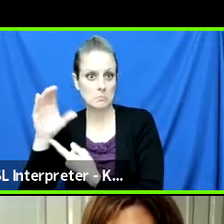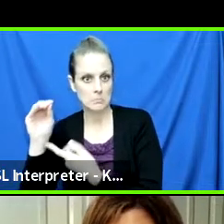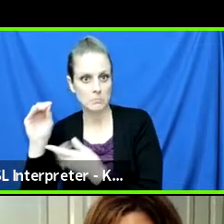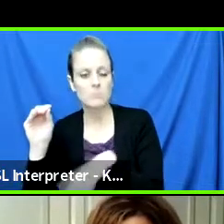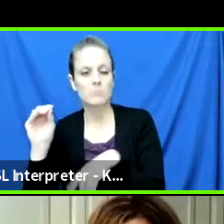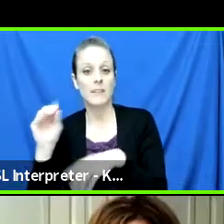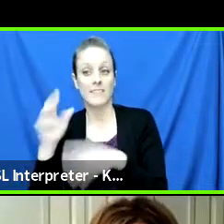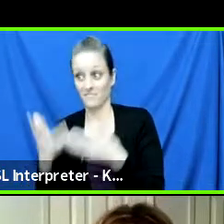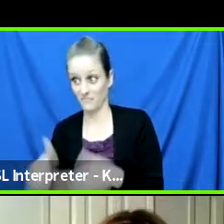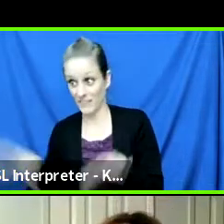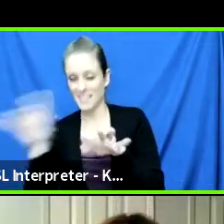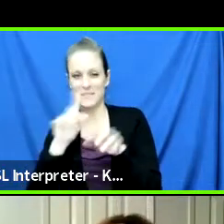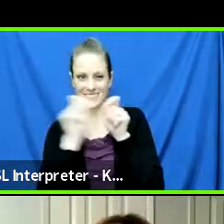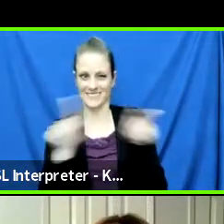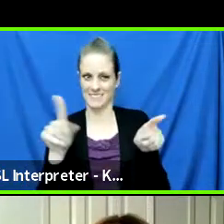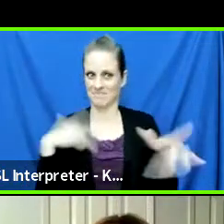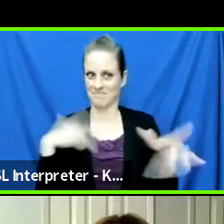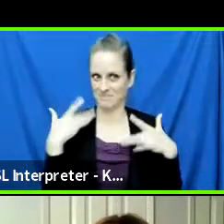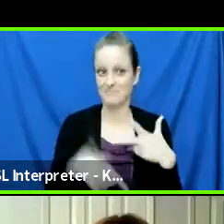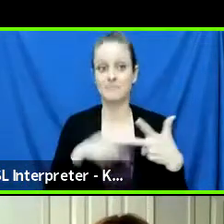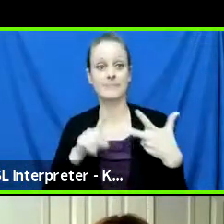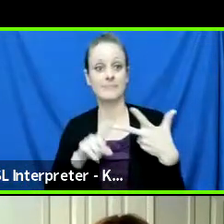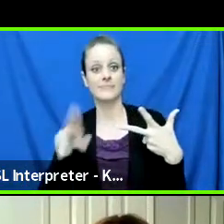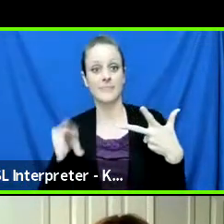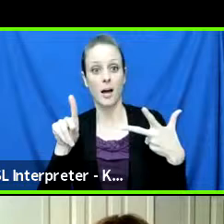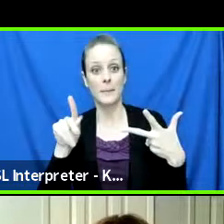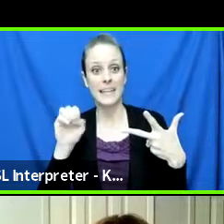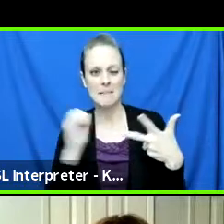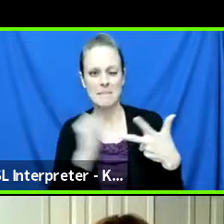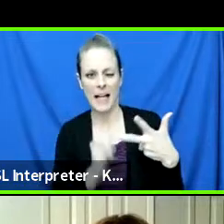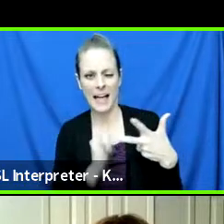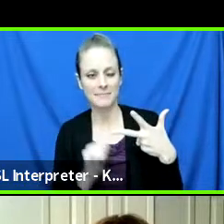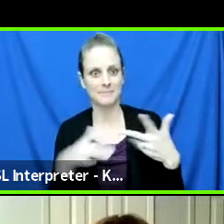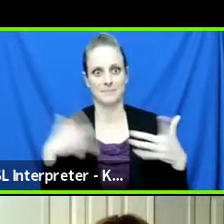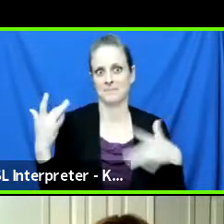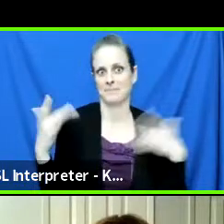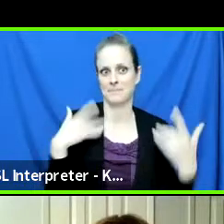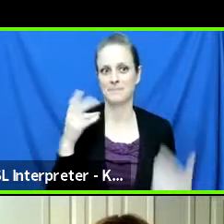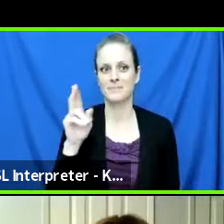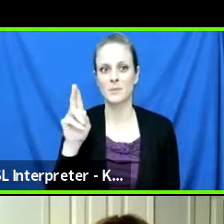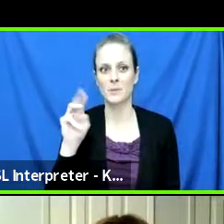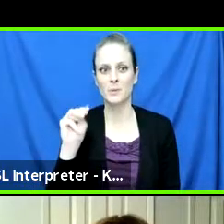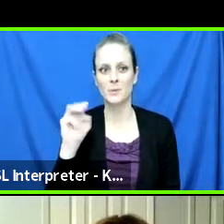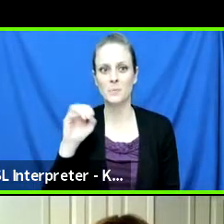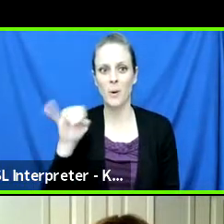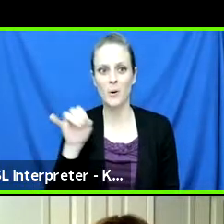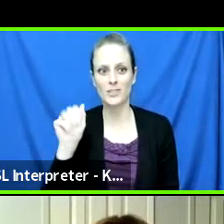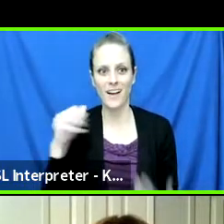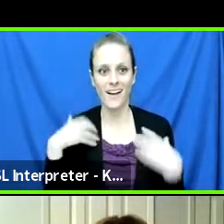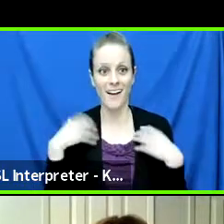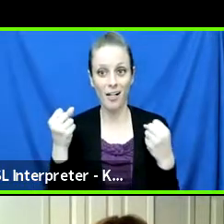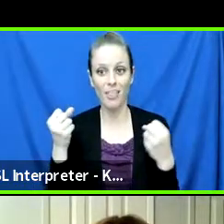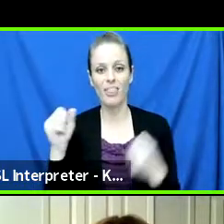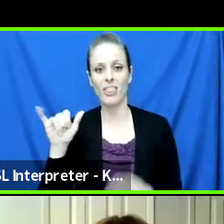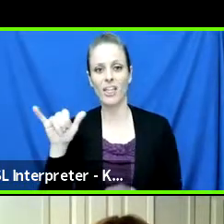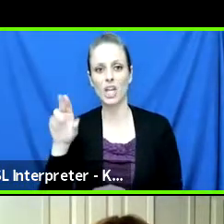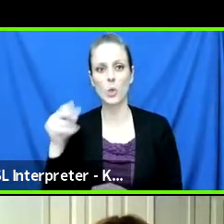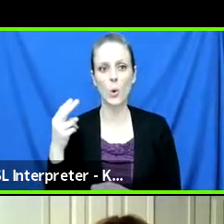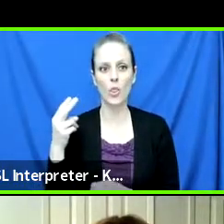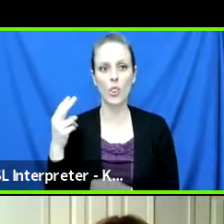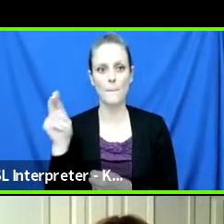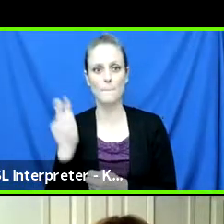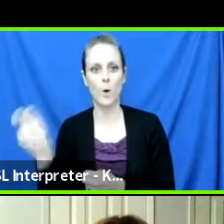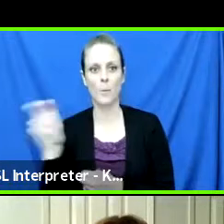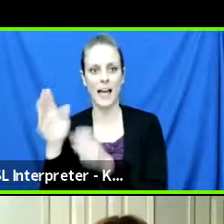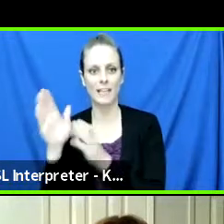have for you guys is we are super excited because Umoja Health Youth Mobilizers are going to be on air during